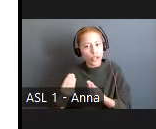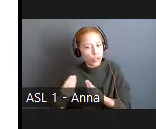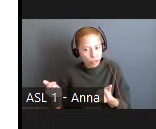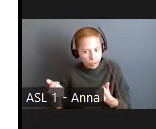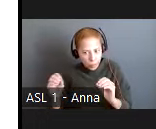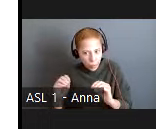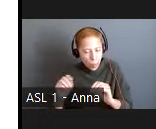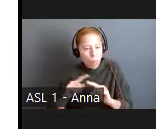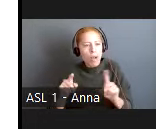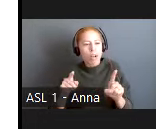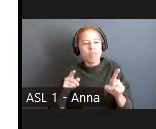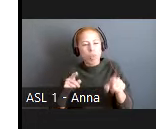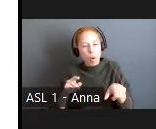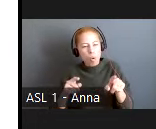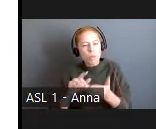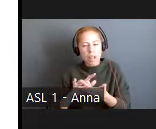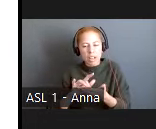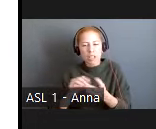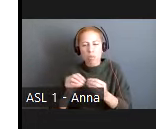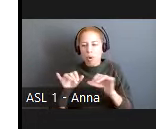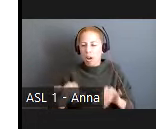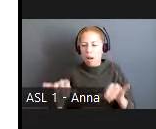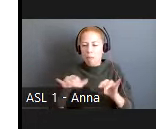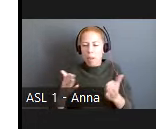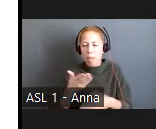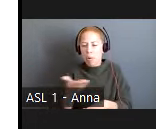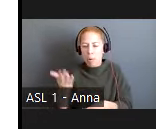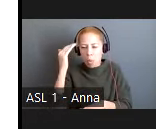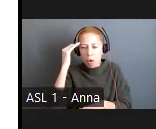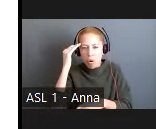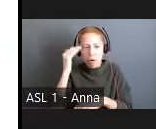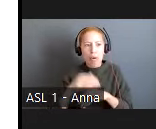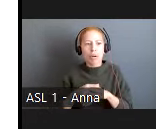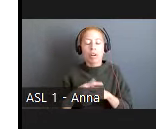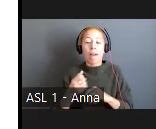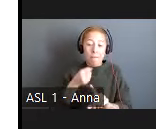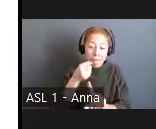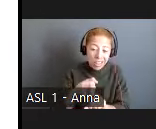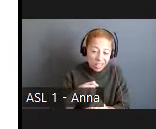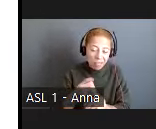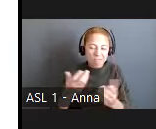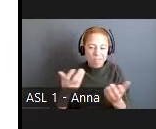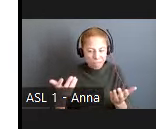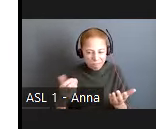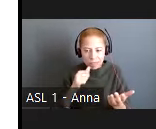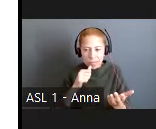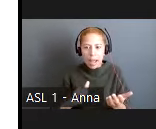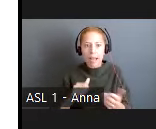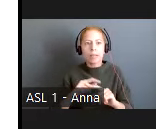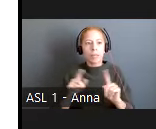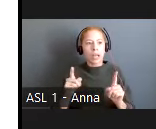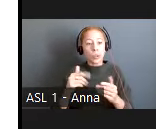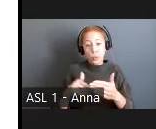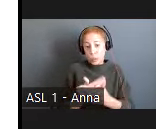that you may be aware of. Again, really not incredibly effective. There is this new molecule which